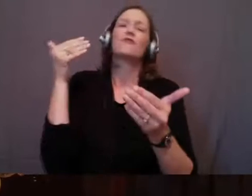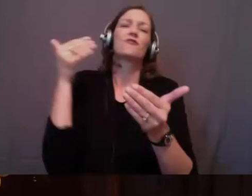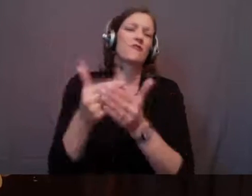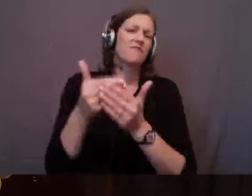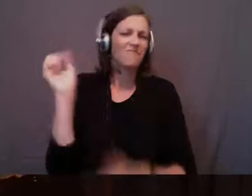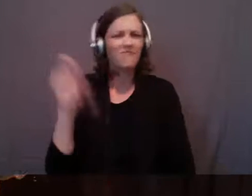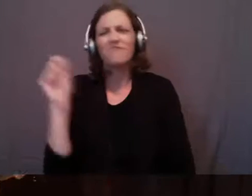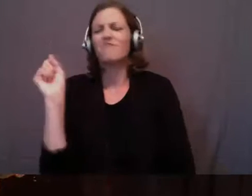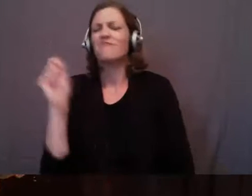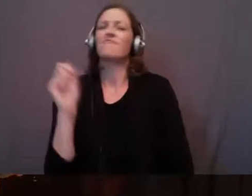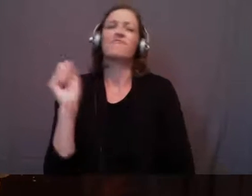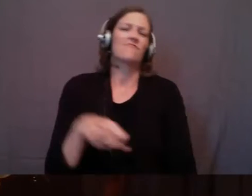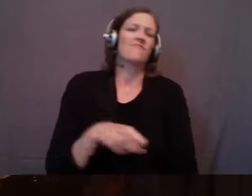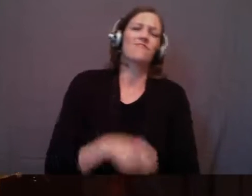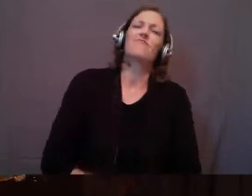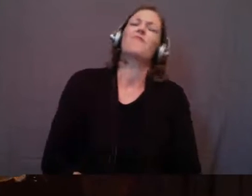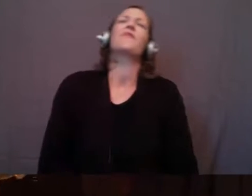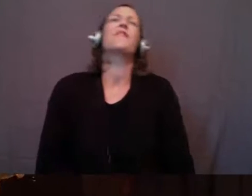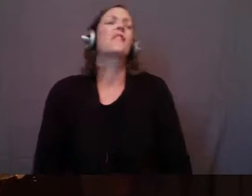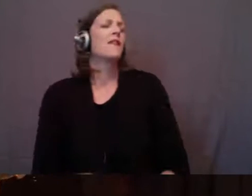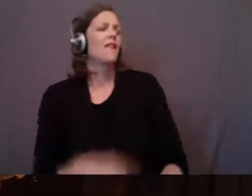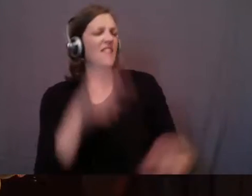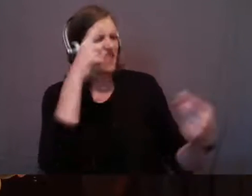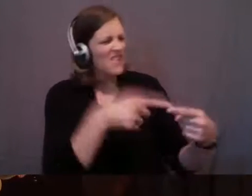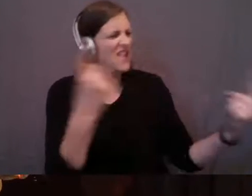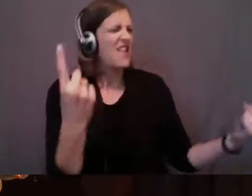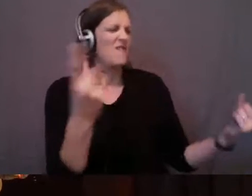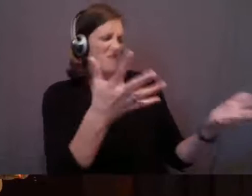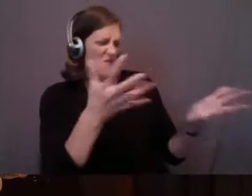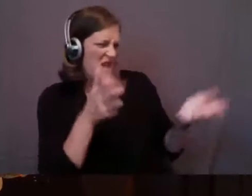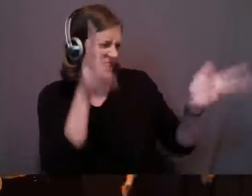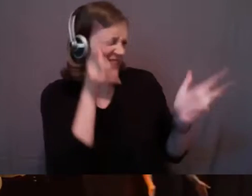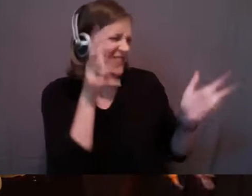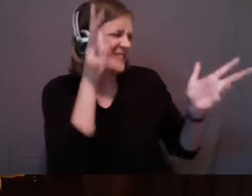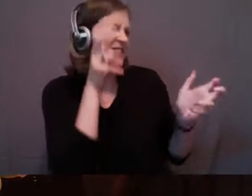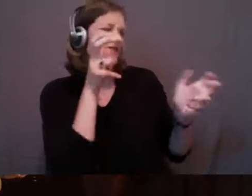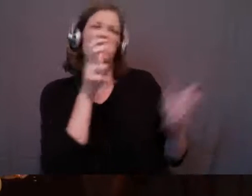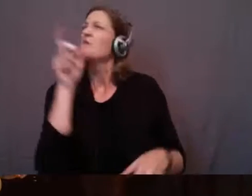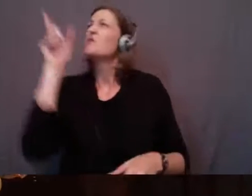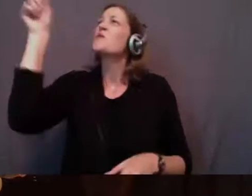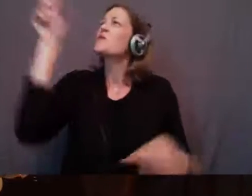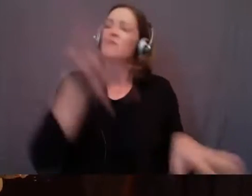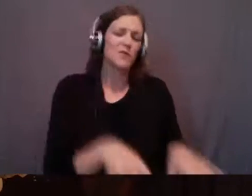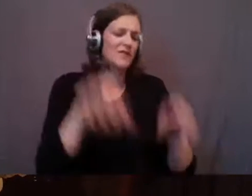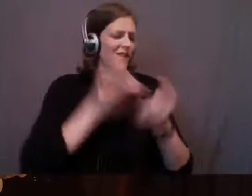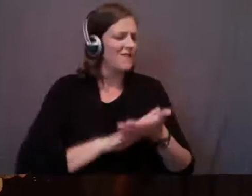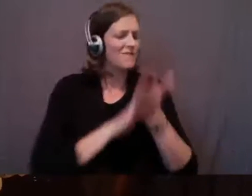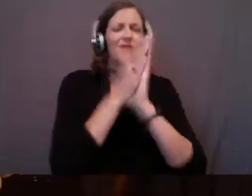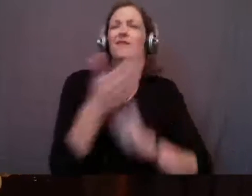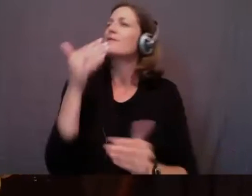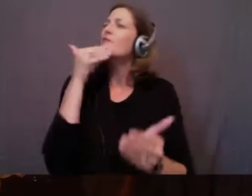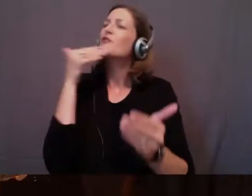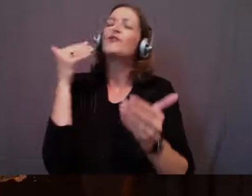good. Yes, you take what the enemy meant for evil and you turn it for